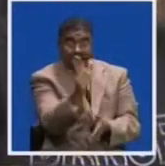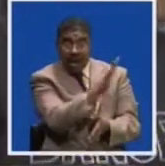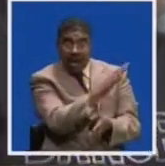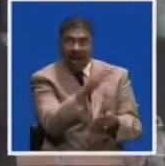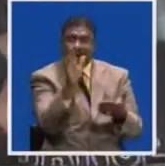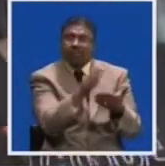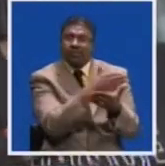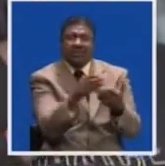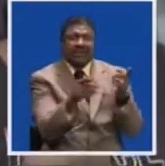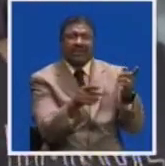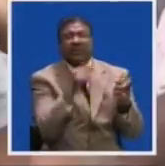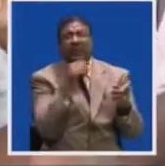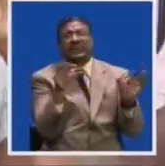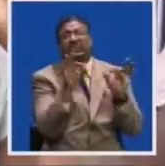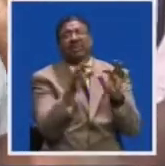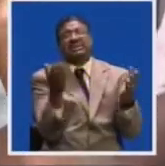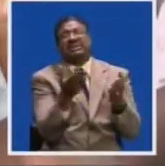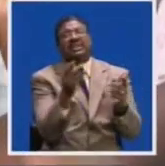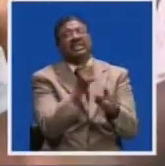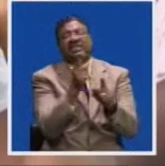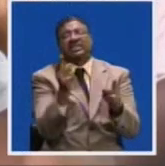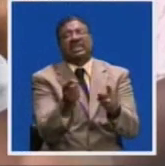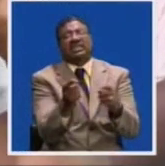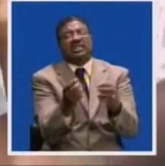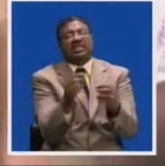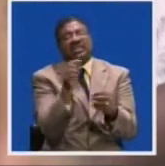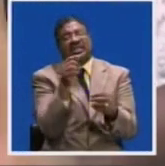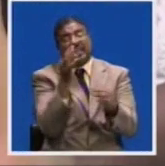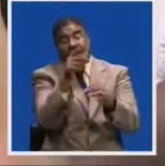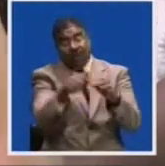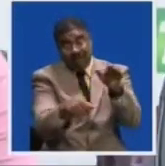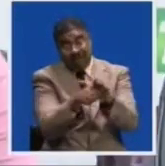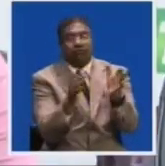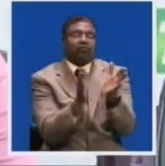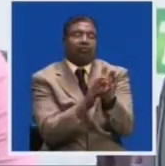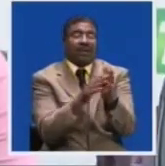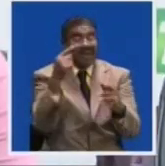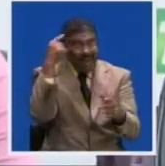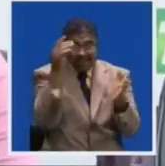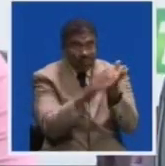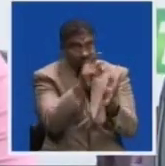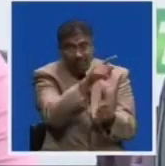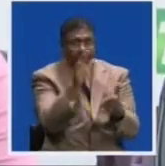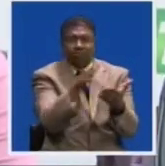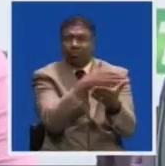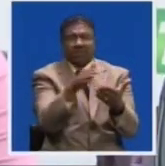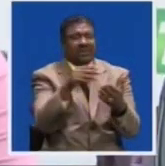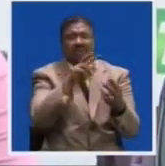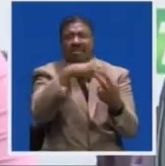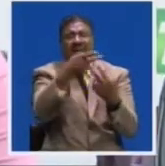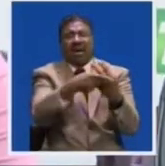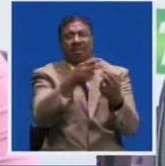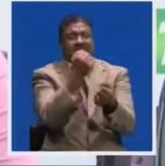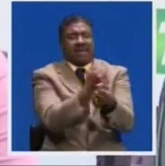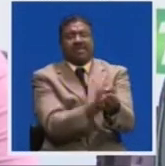comes maybe as an extra lesson, unless you're in a private school. In our government schools, I think we don't even do it anymore. I would like